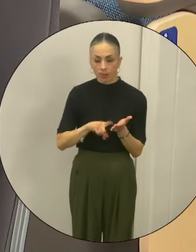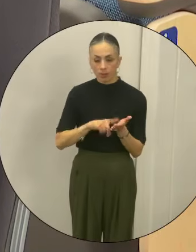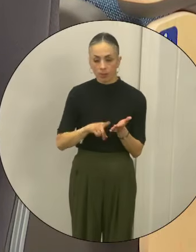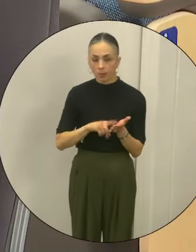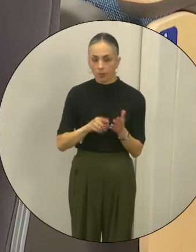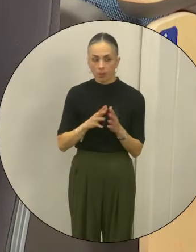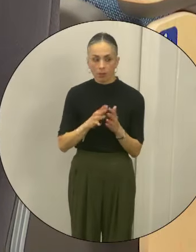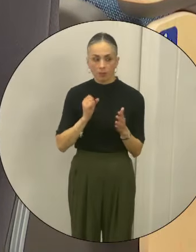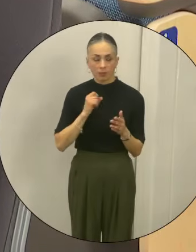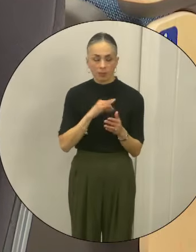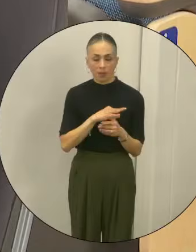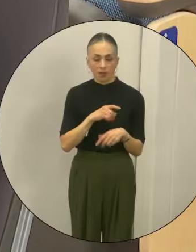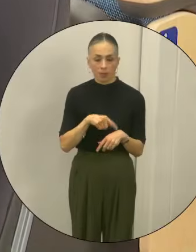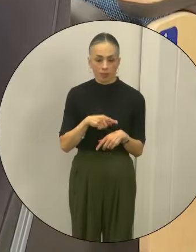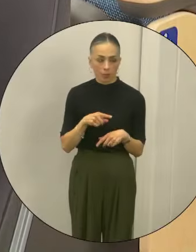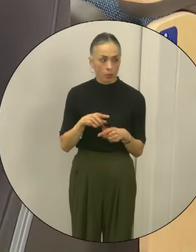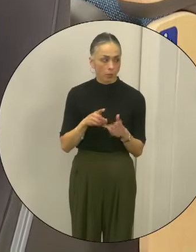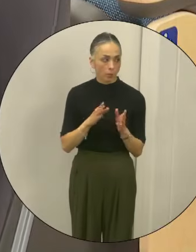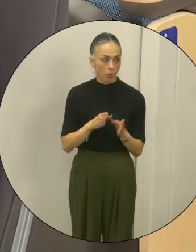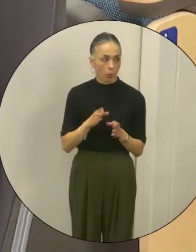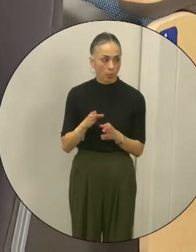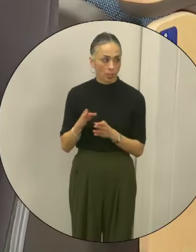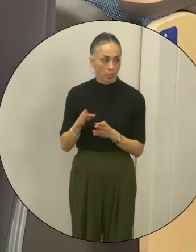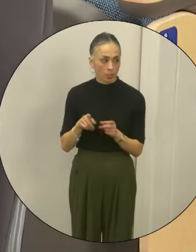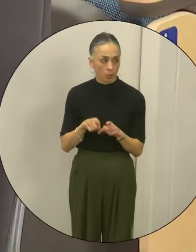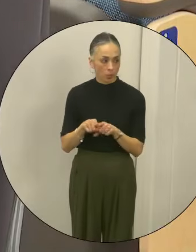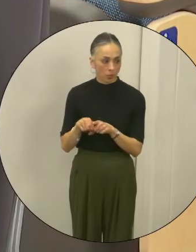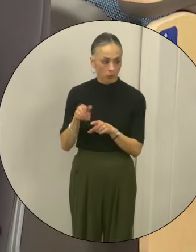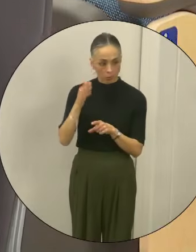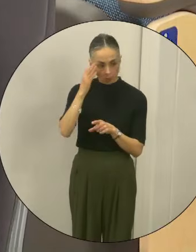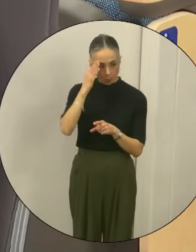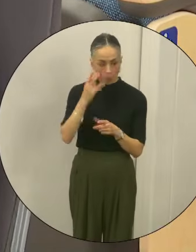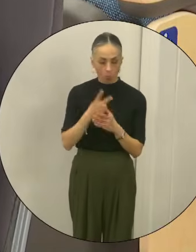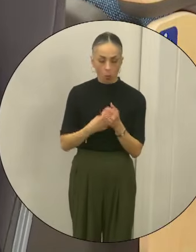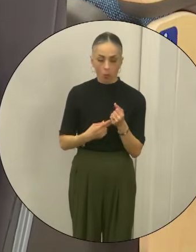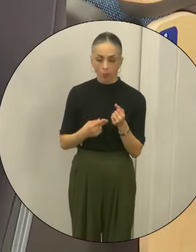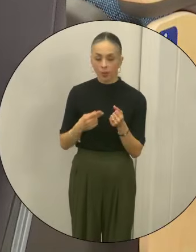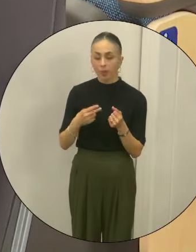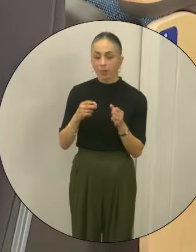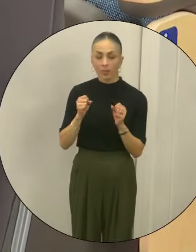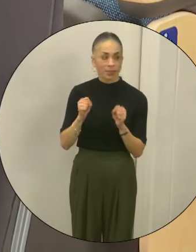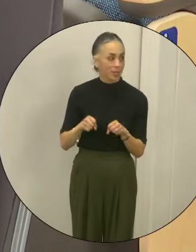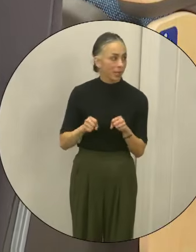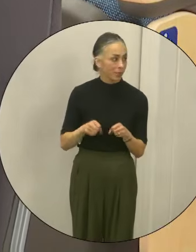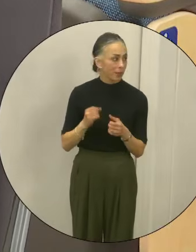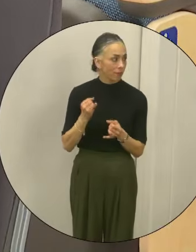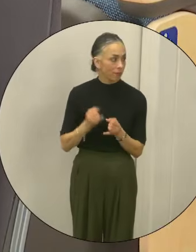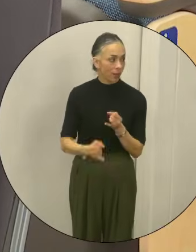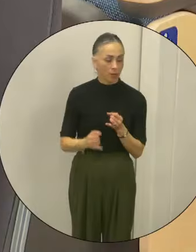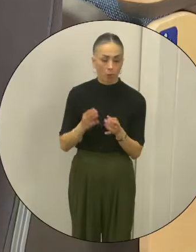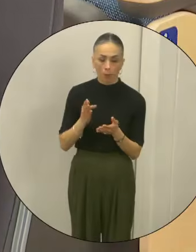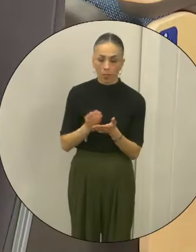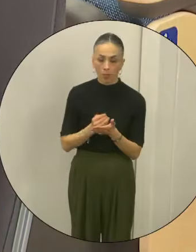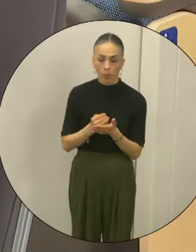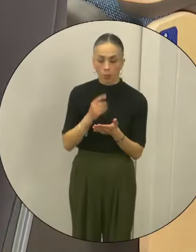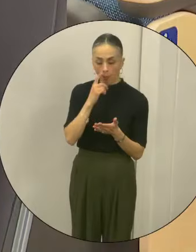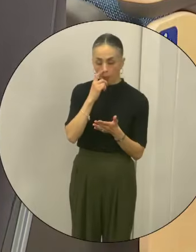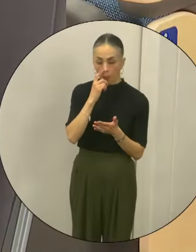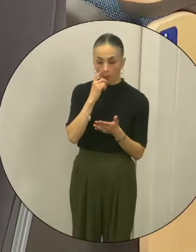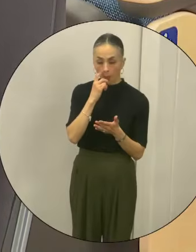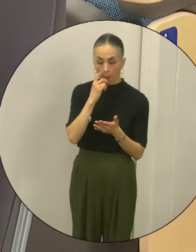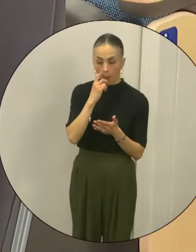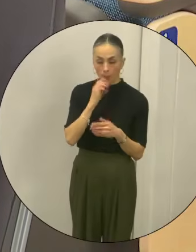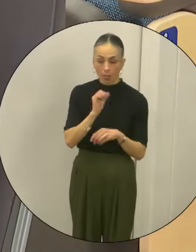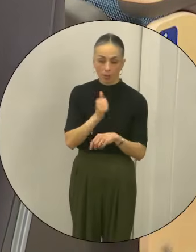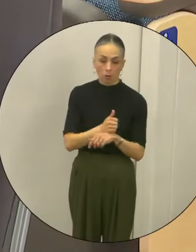time that goes into each individual preparation. And as you also know, both the tentative and the final budgets were based on projections on which we base